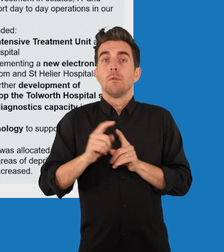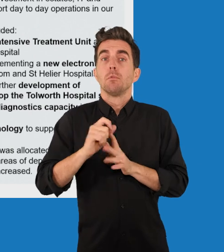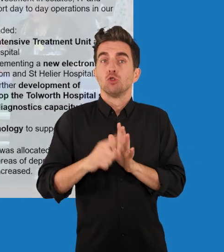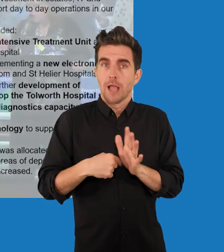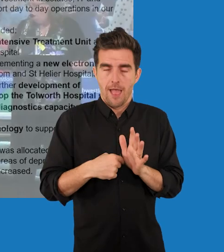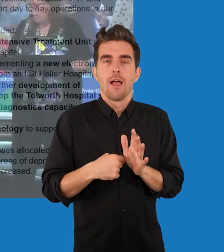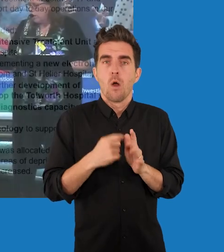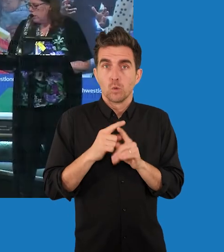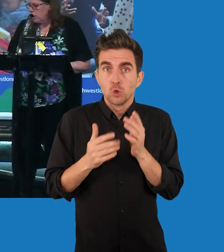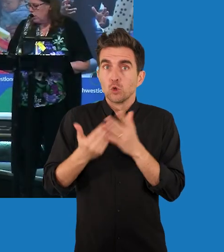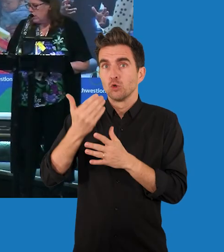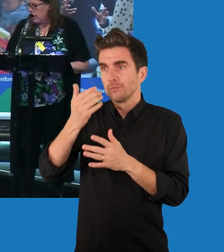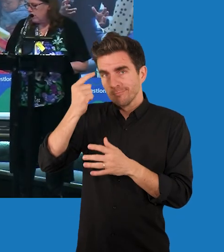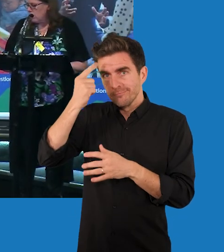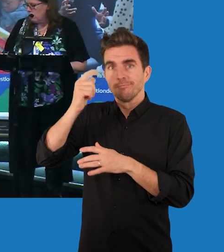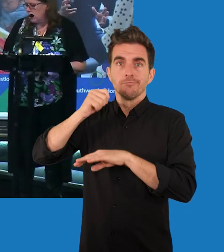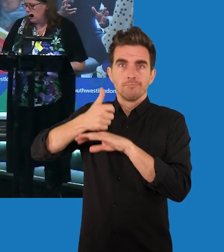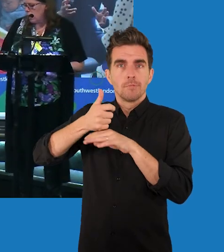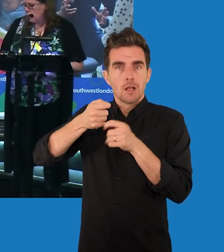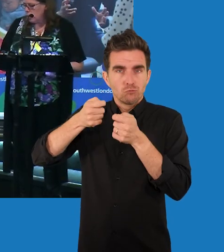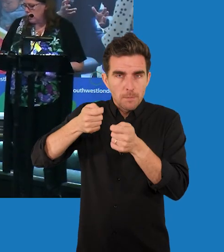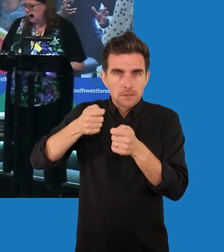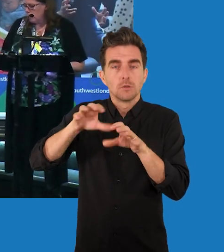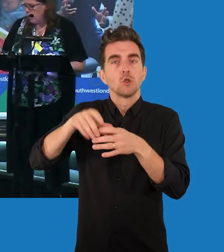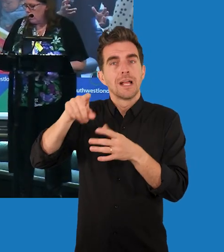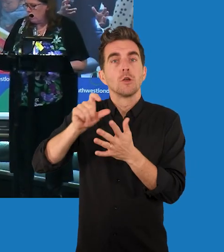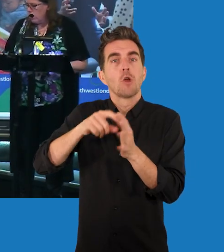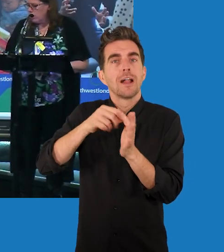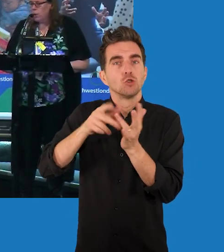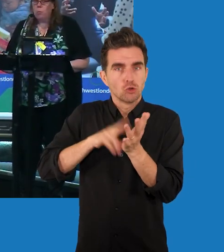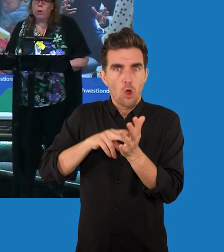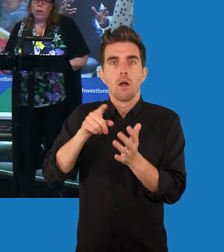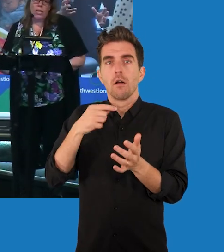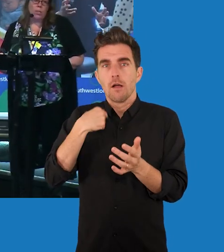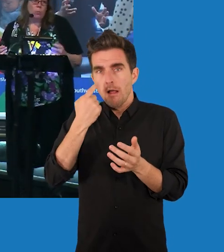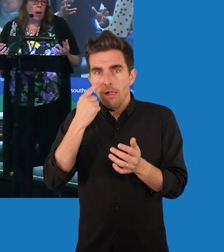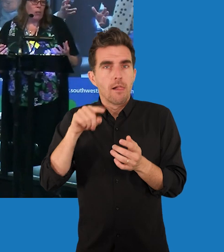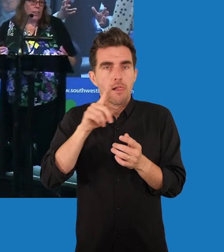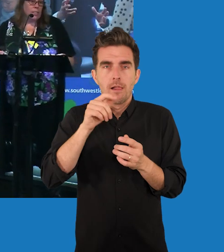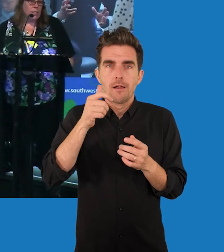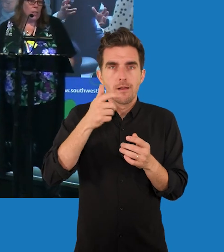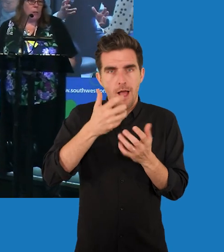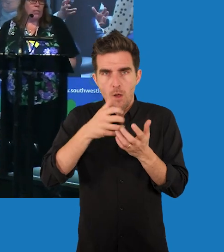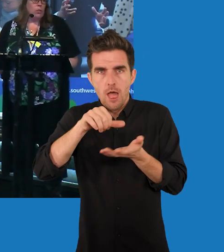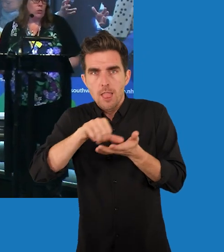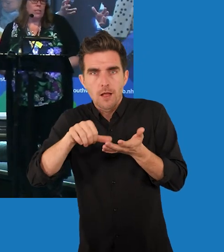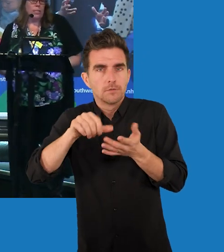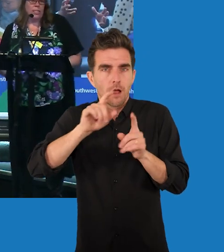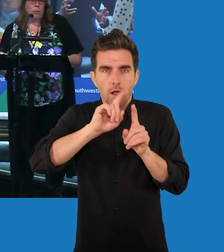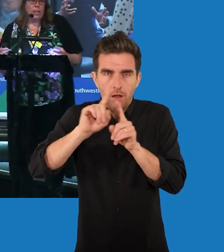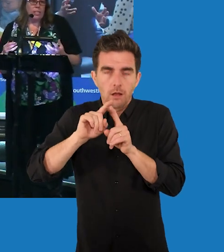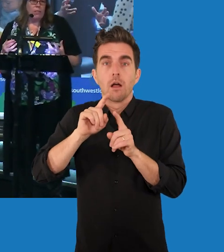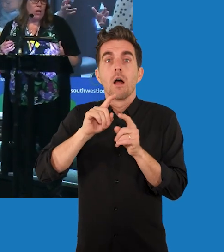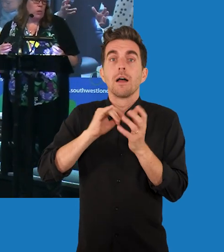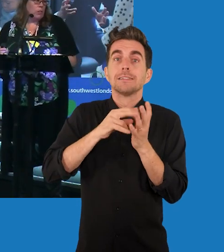key projects, including the new intensive treatment unit at Croydon. We look at smart theatres, with St George's leading